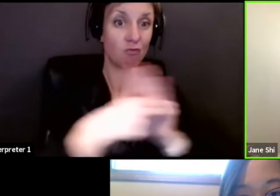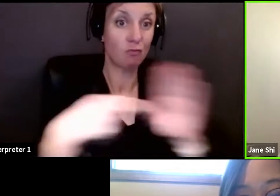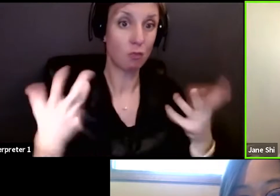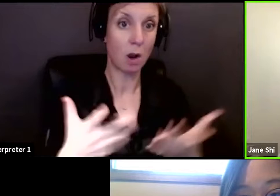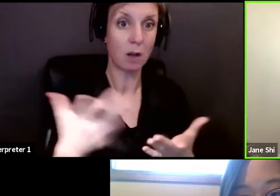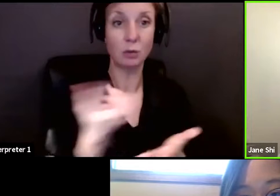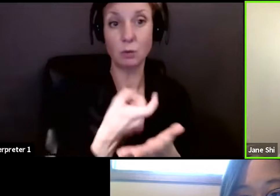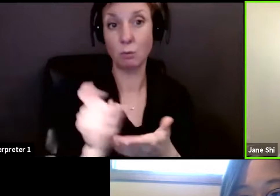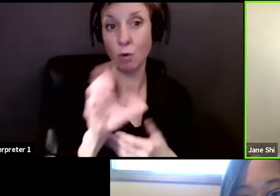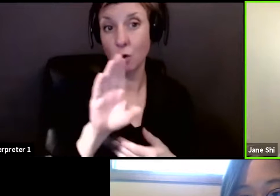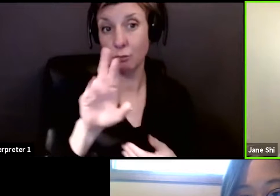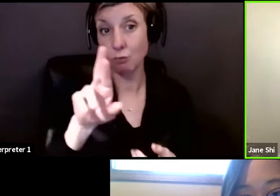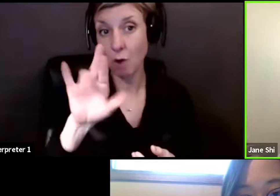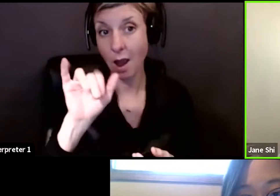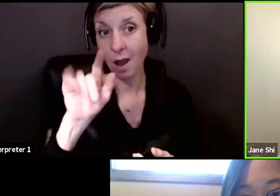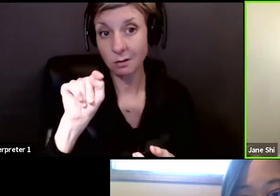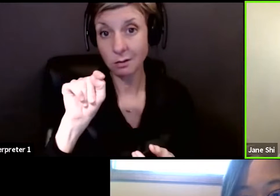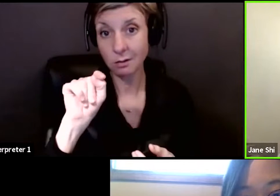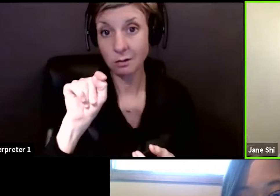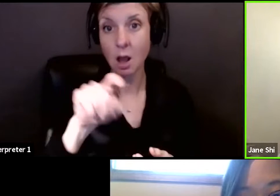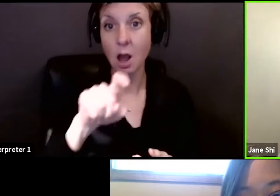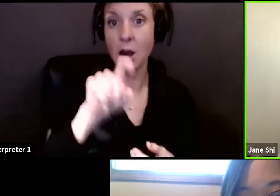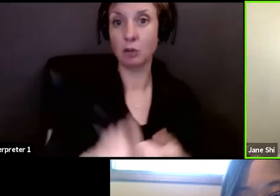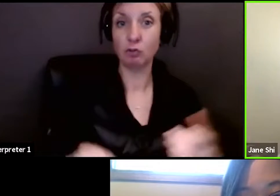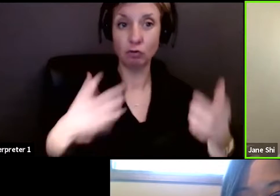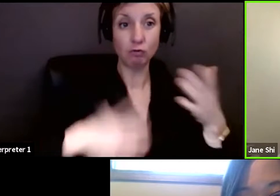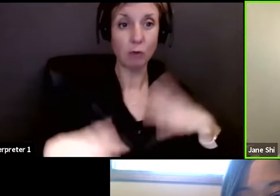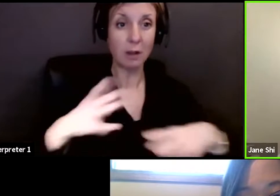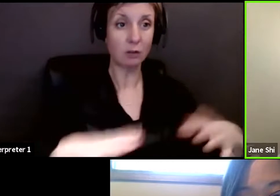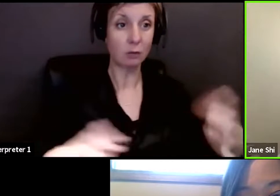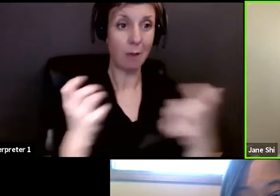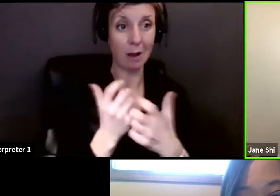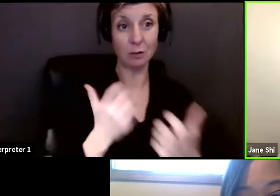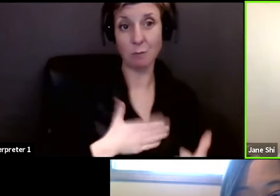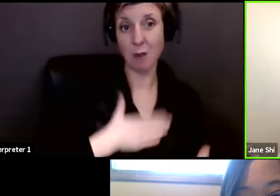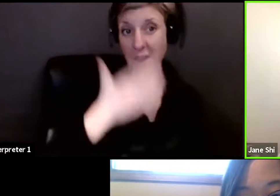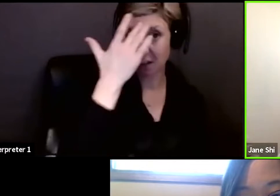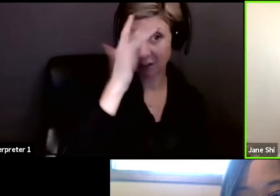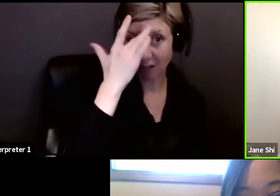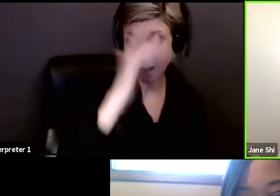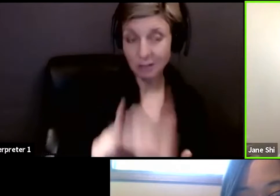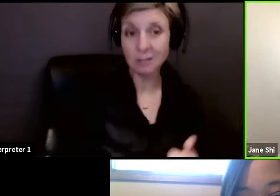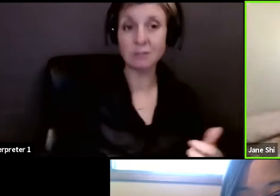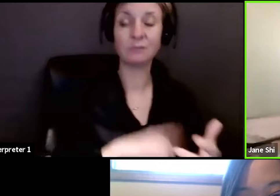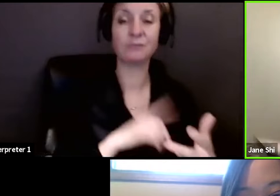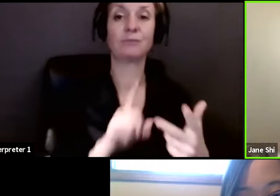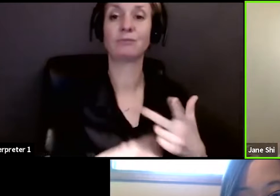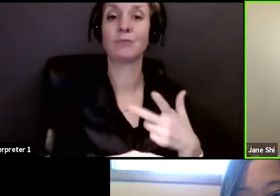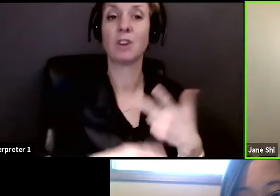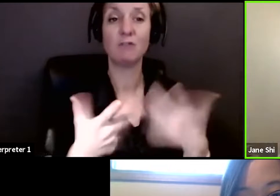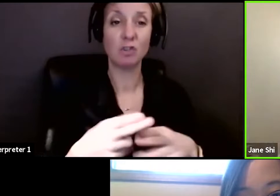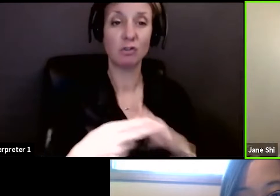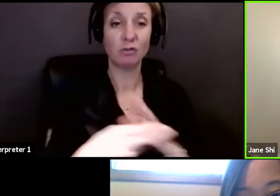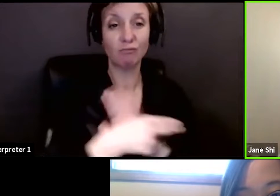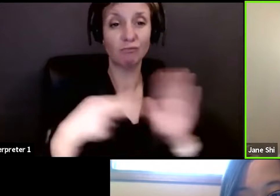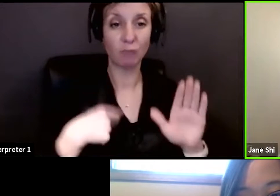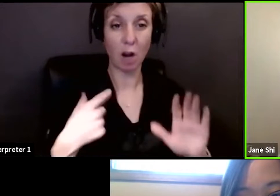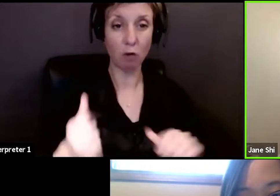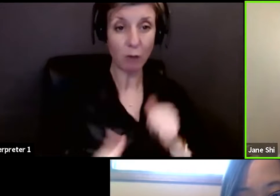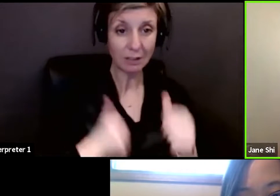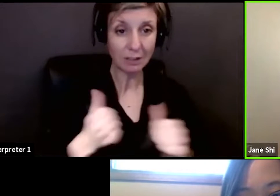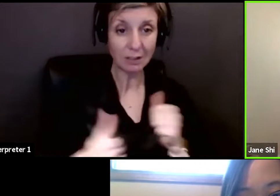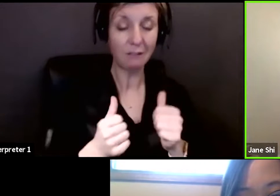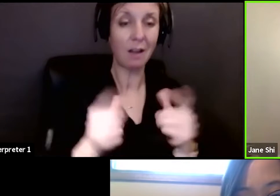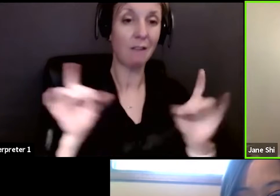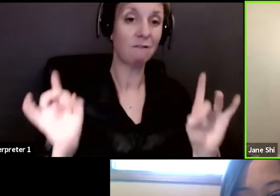that I should dress like my intellect. And people have also called me aggressive and violent. And also,